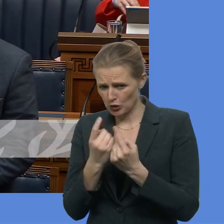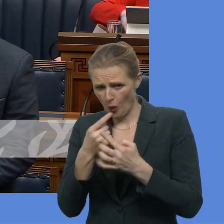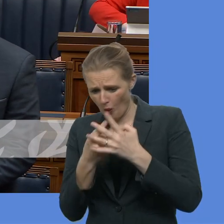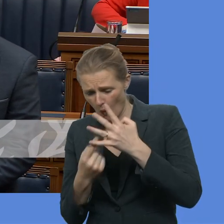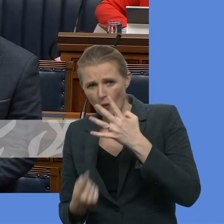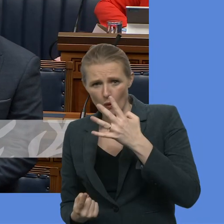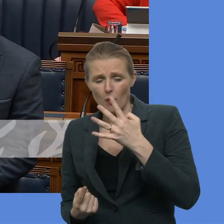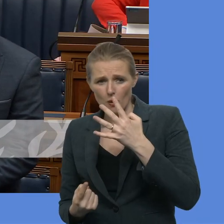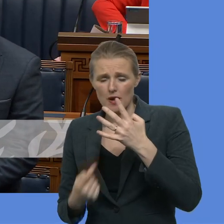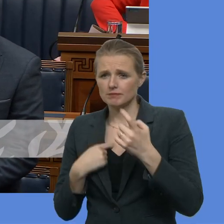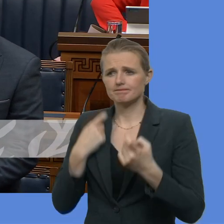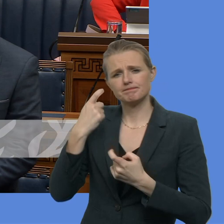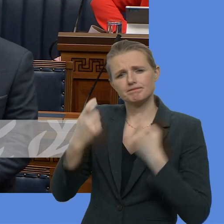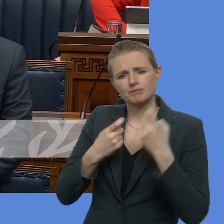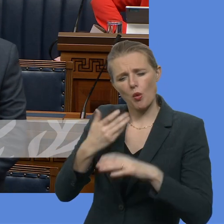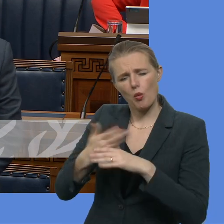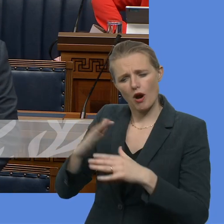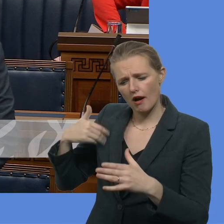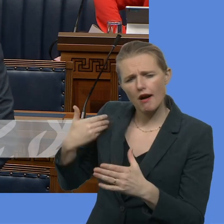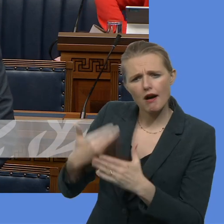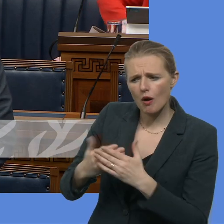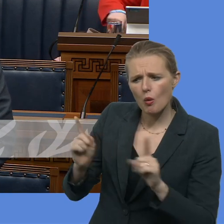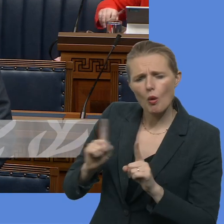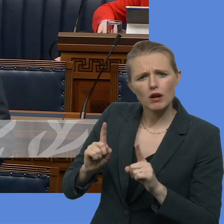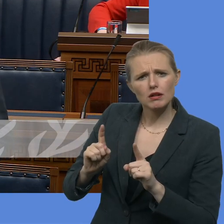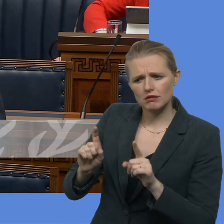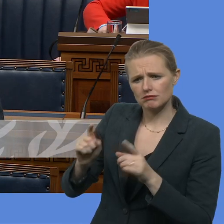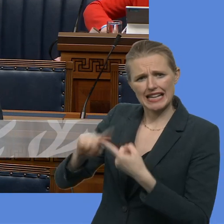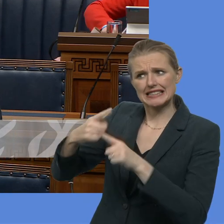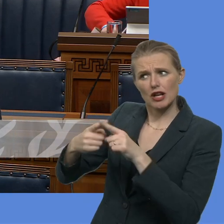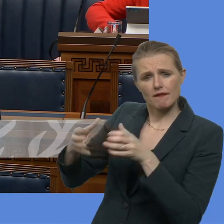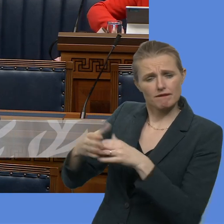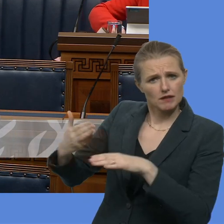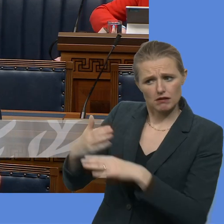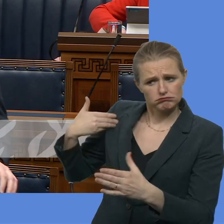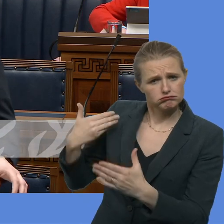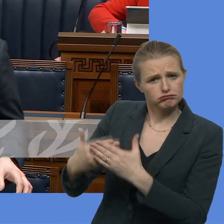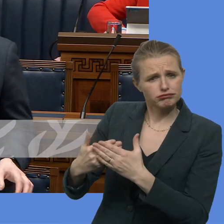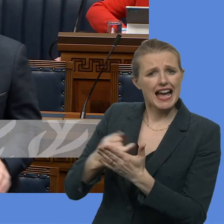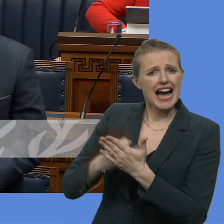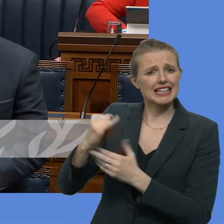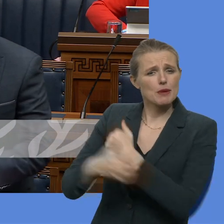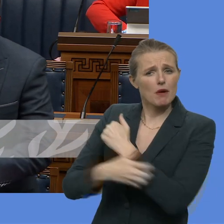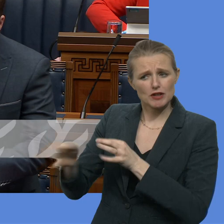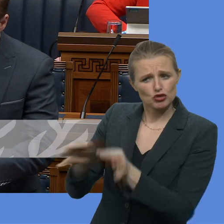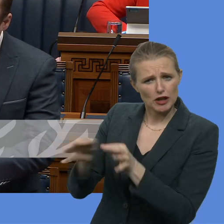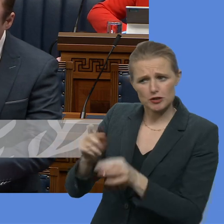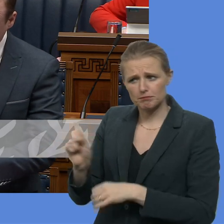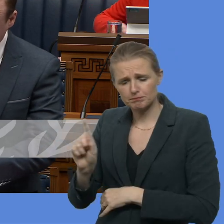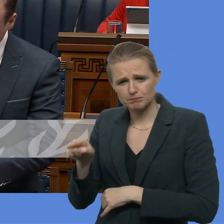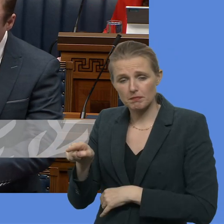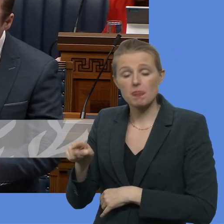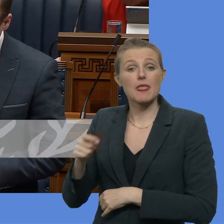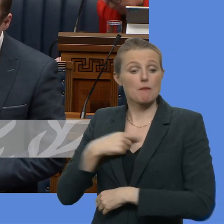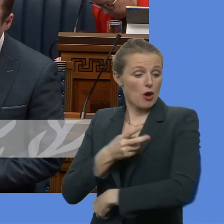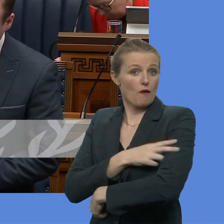and I am considering work to date on the development of the Executive's anti-poverty strategy. My officials have engaged with officials from